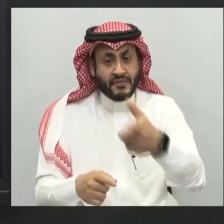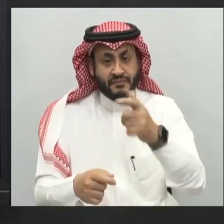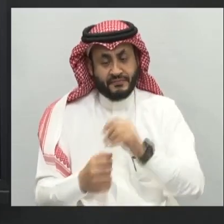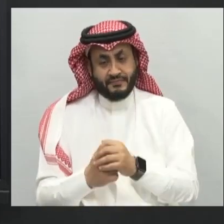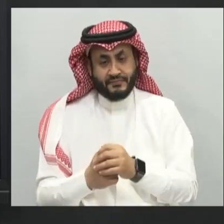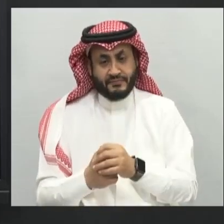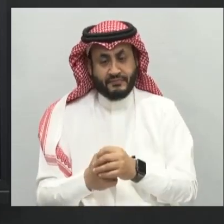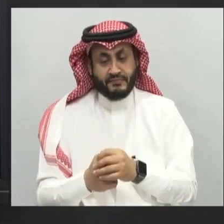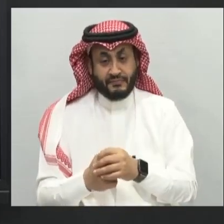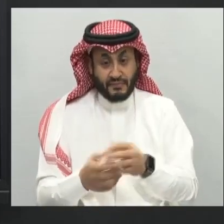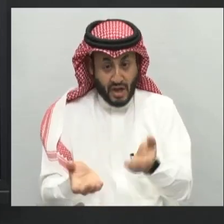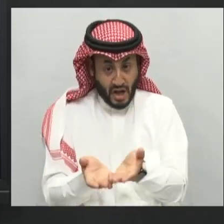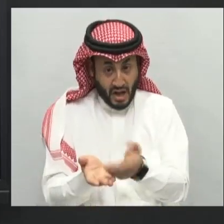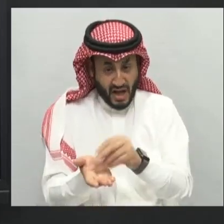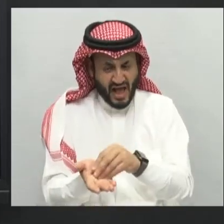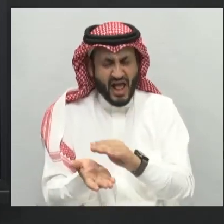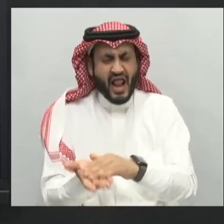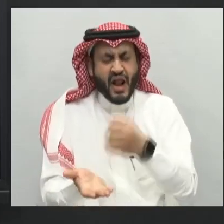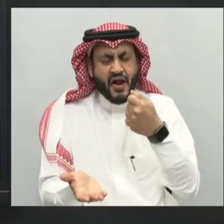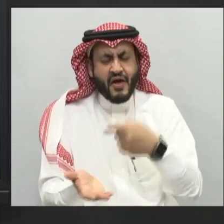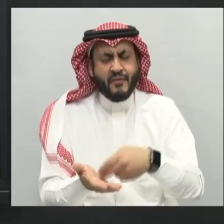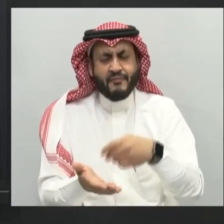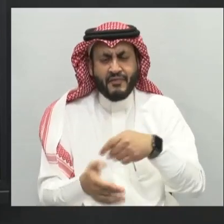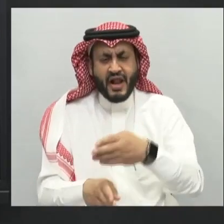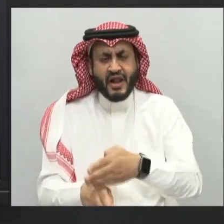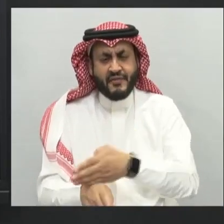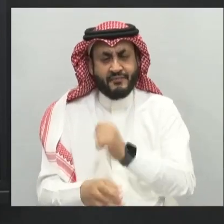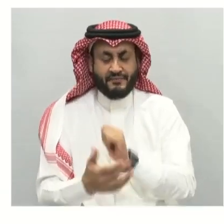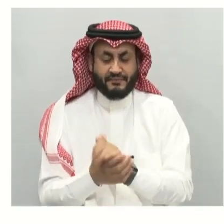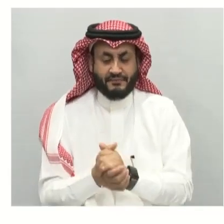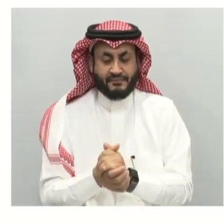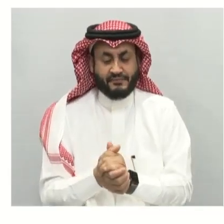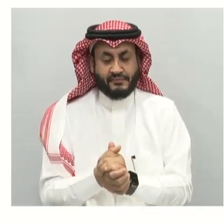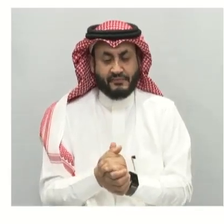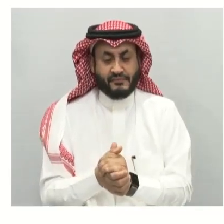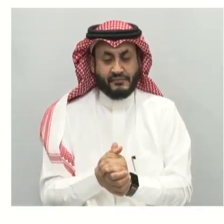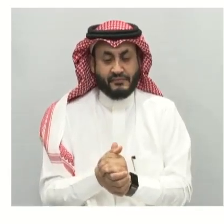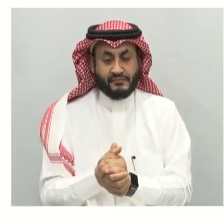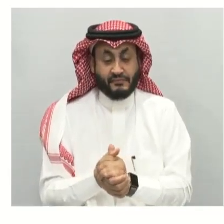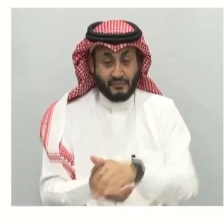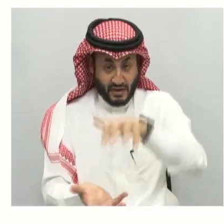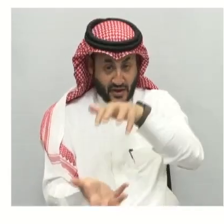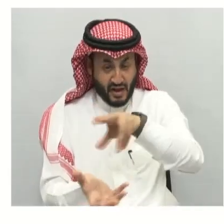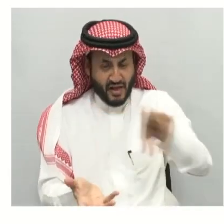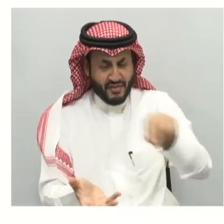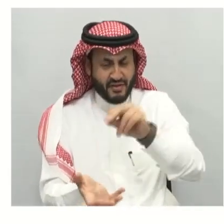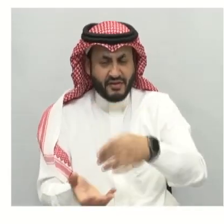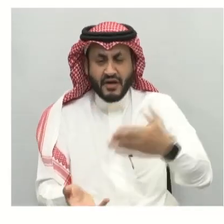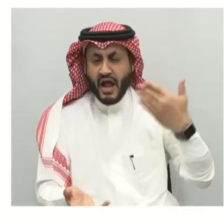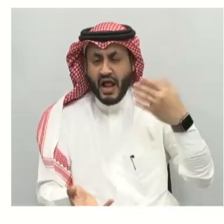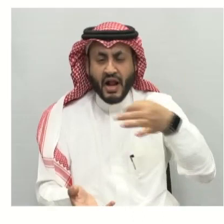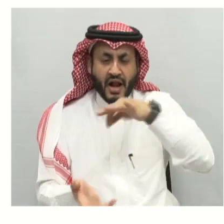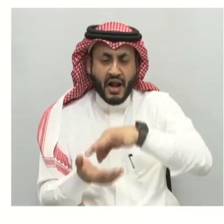person, right? You don't want the hot potato to stay for too long, right? So the ball is the hot potato. And then when you